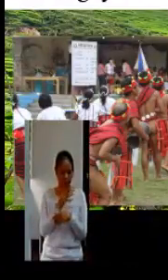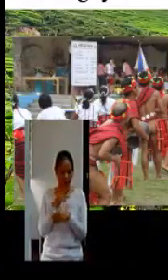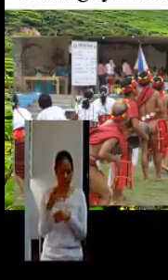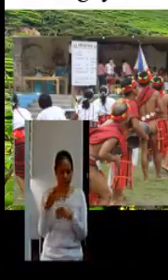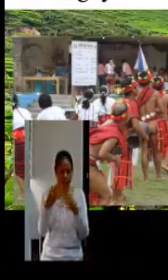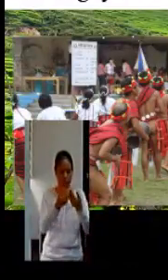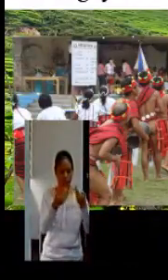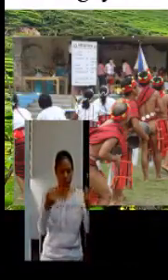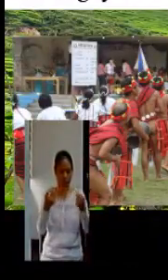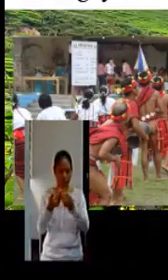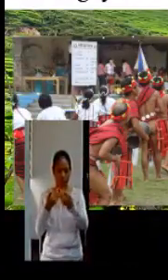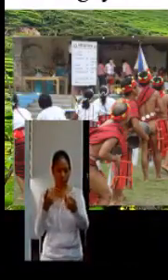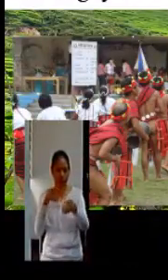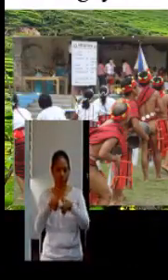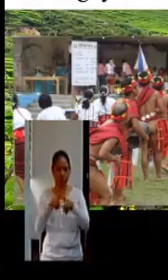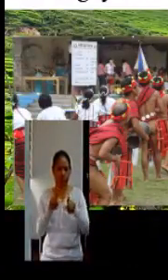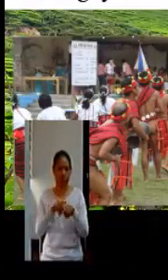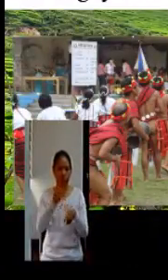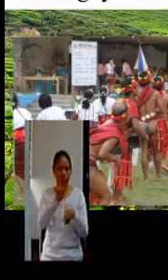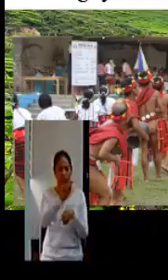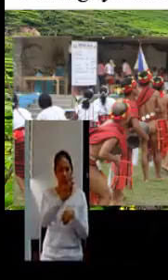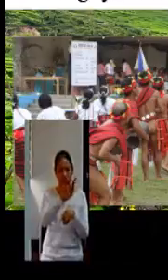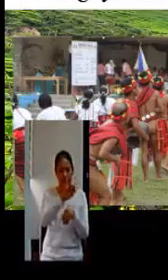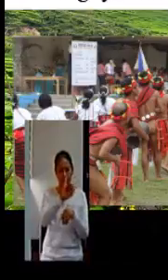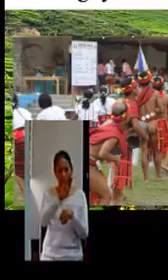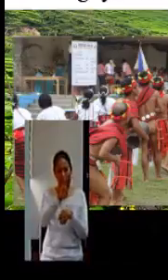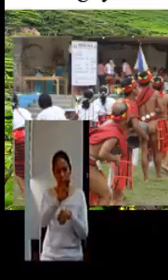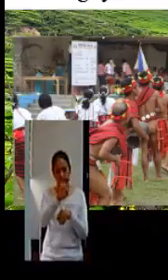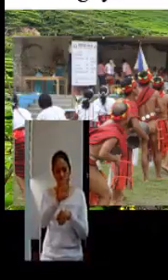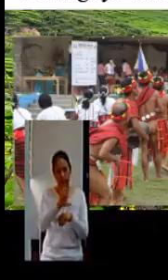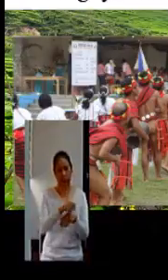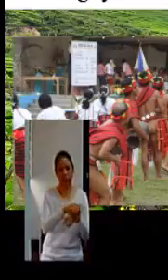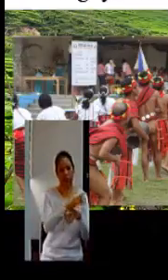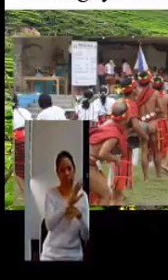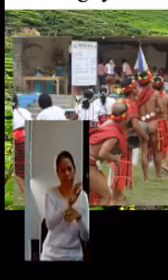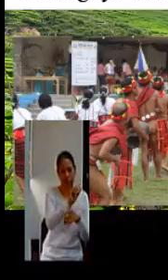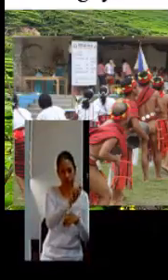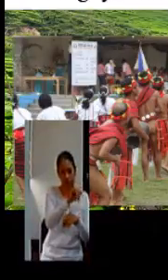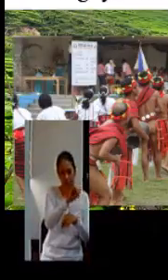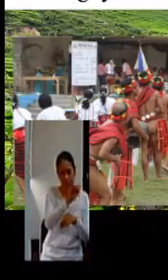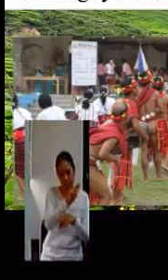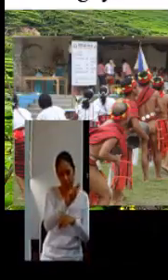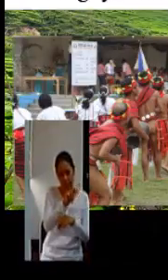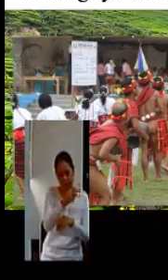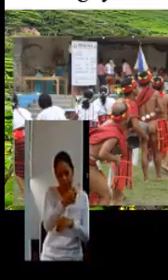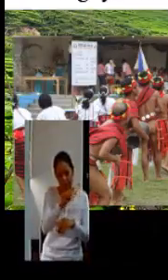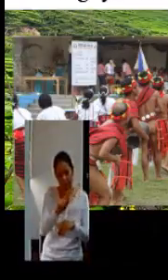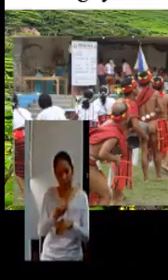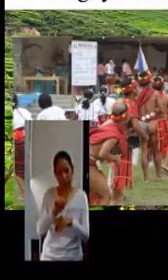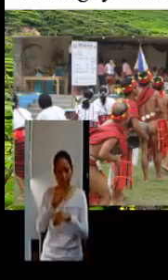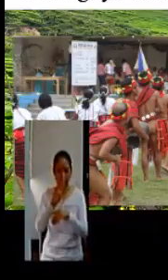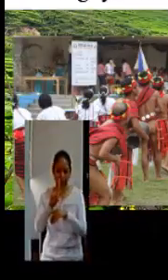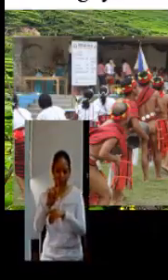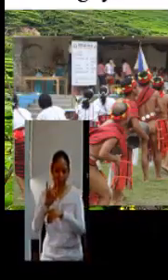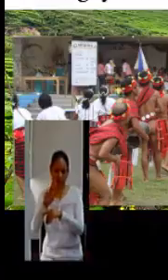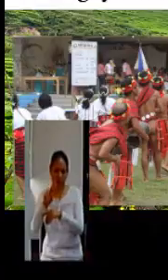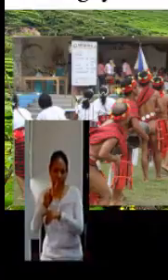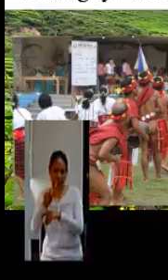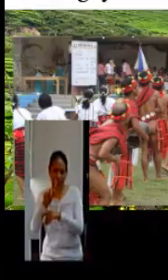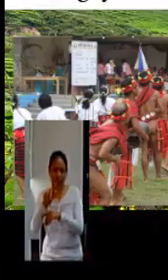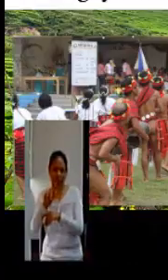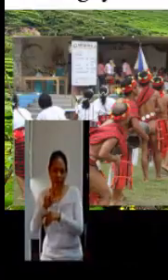divided according to tribe. We have four major tribes: Ayangan, Tuwali, Kalang-Uya, and the Kalinga. On